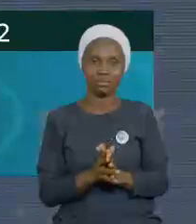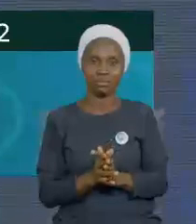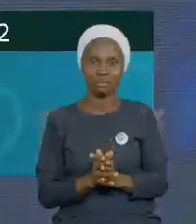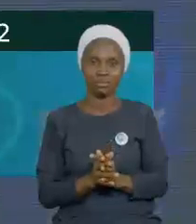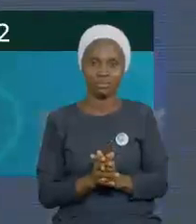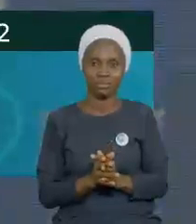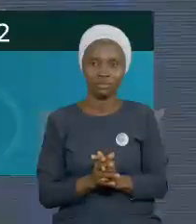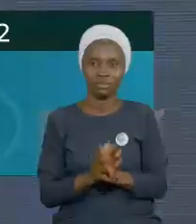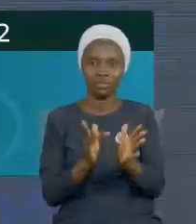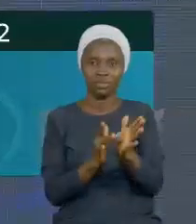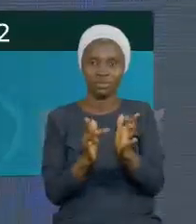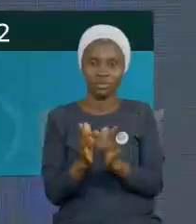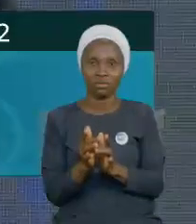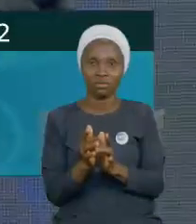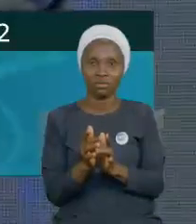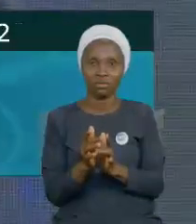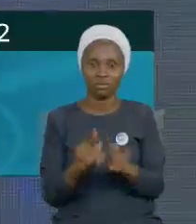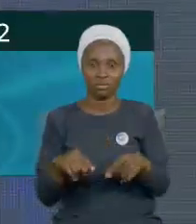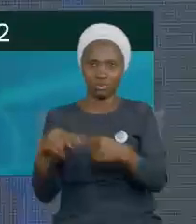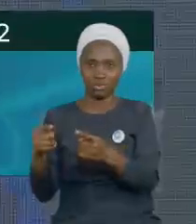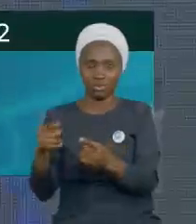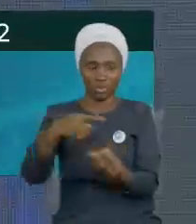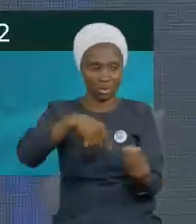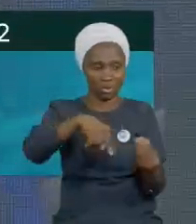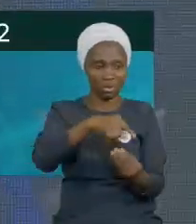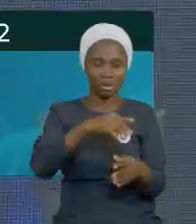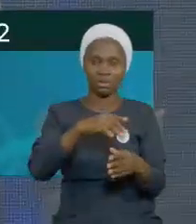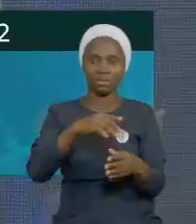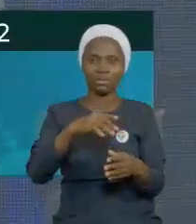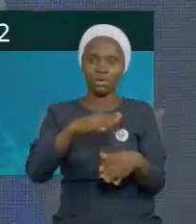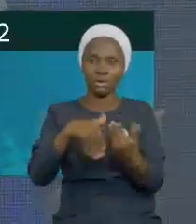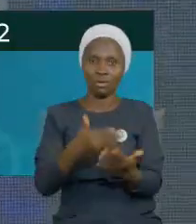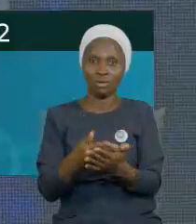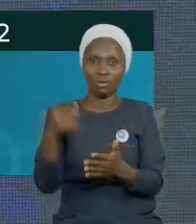23, Jesus went about all Galilee,